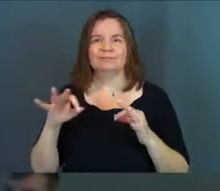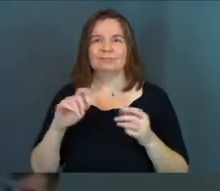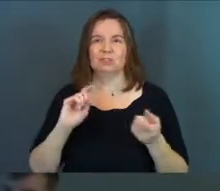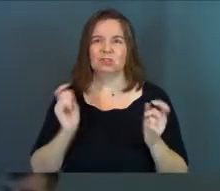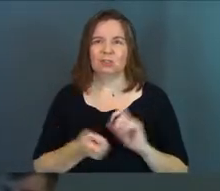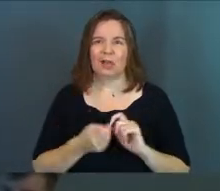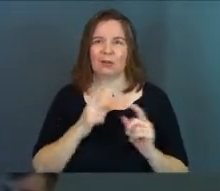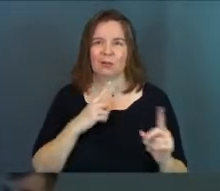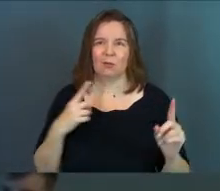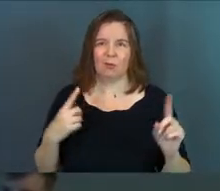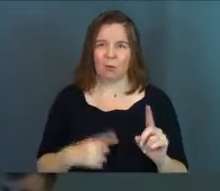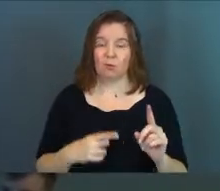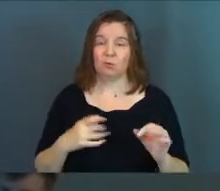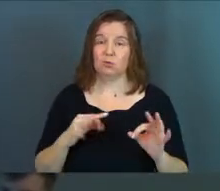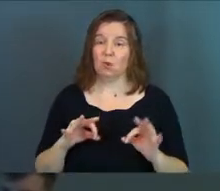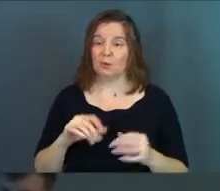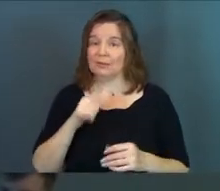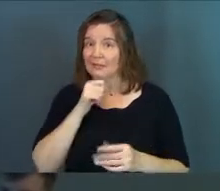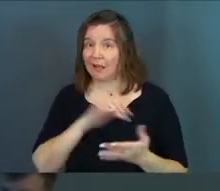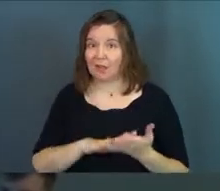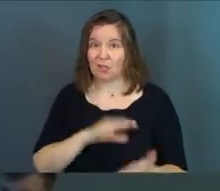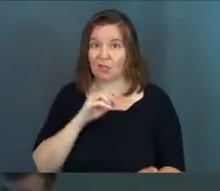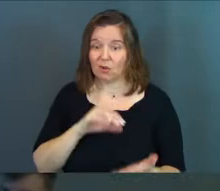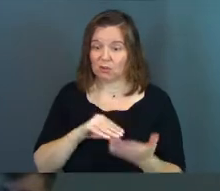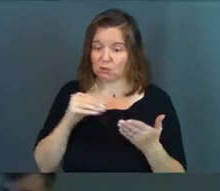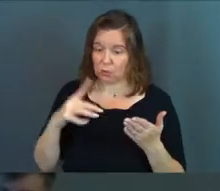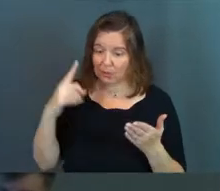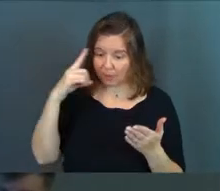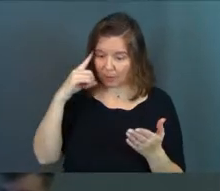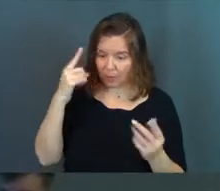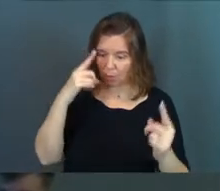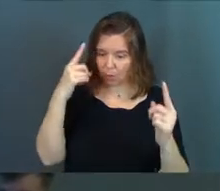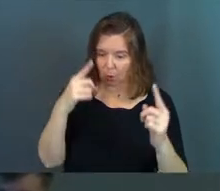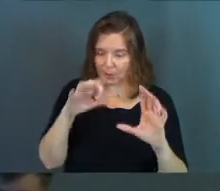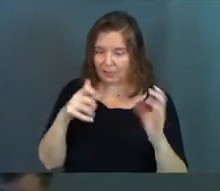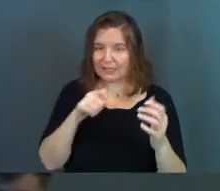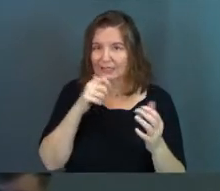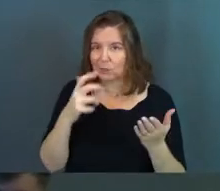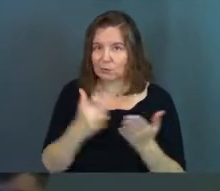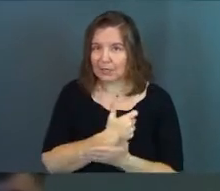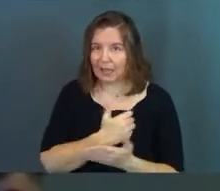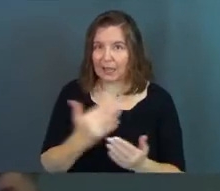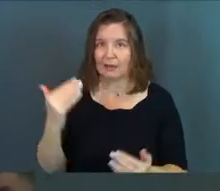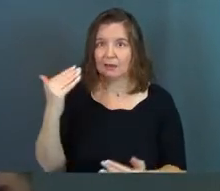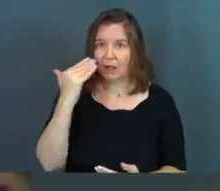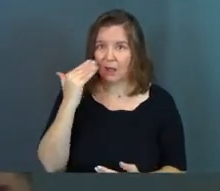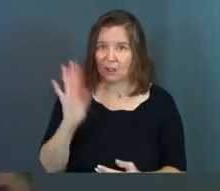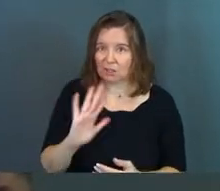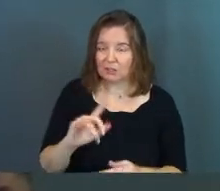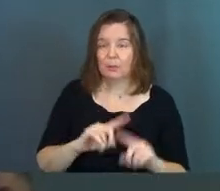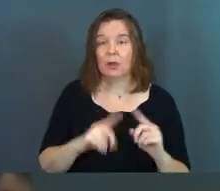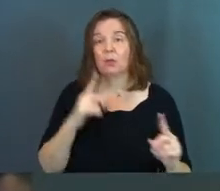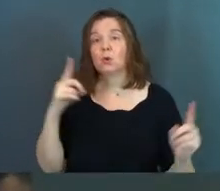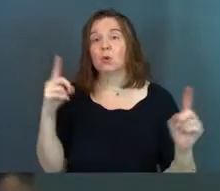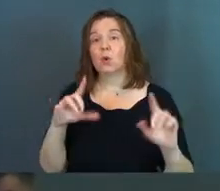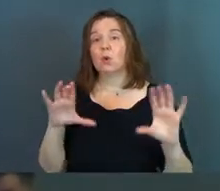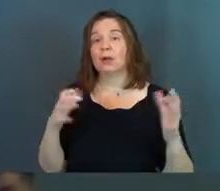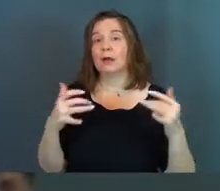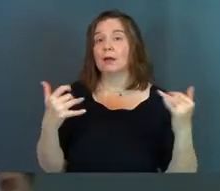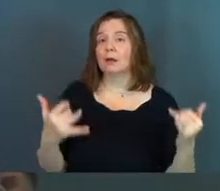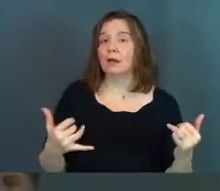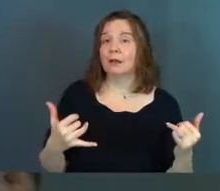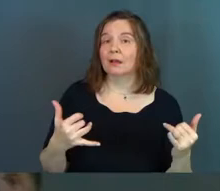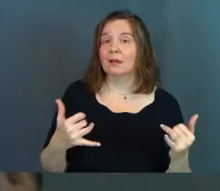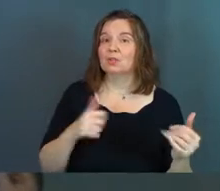the goal. So instead of learning, in a student's mind, the goal of the class is not to gain knowledge, but the goal of the class